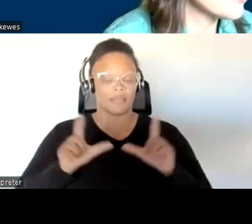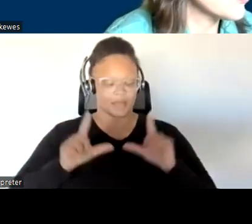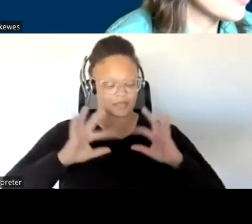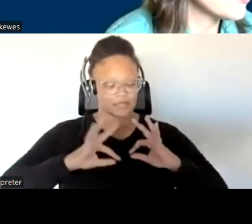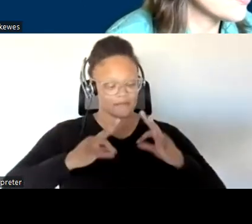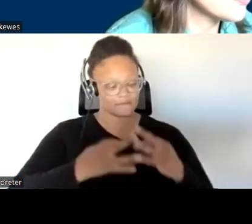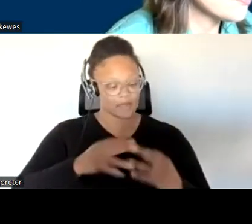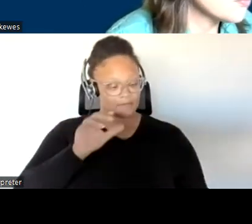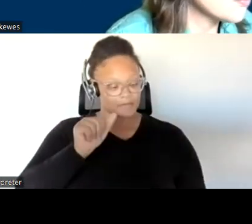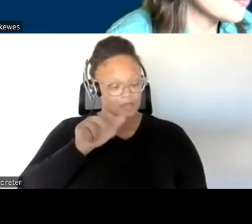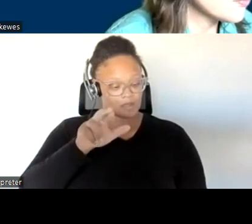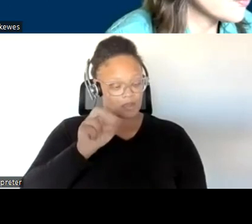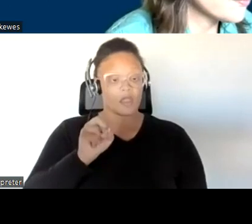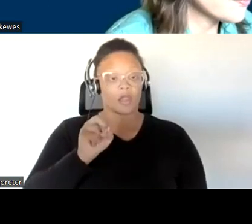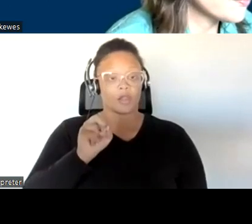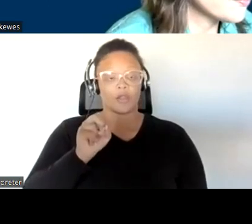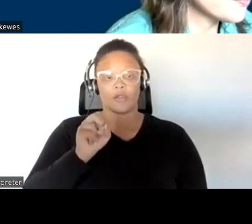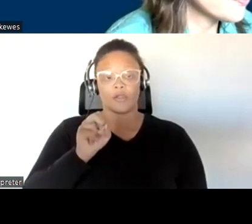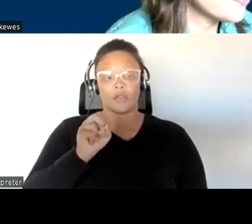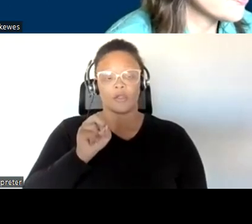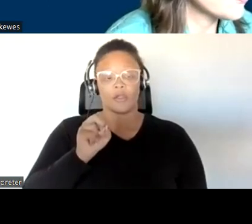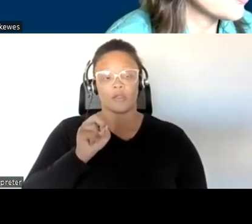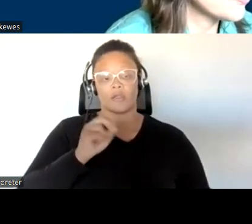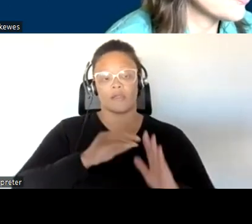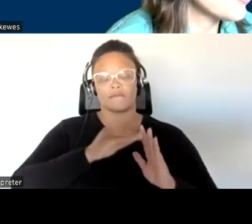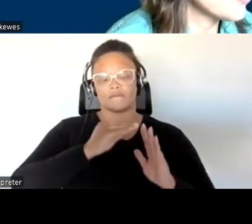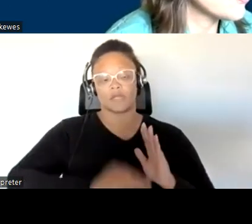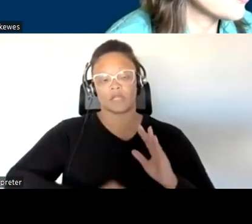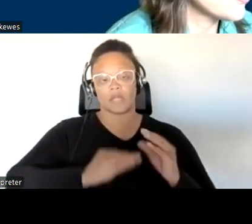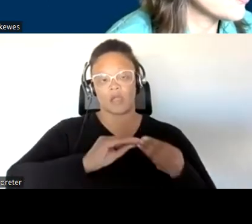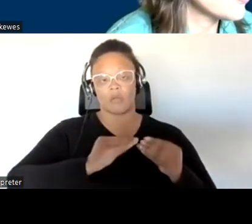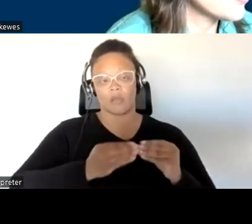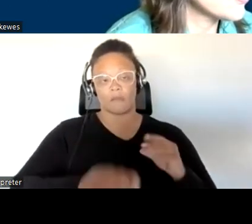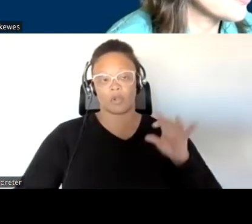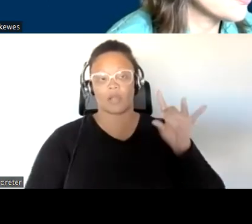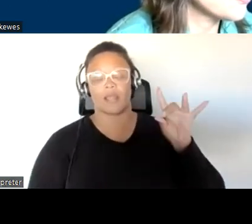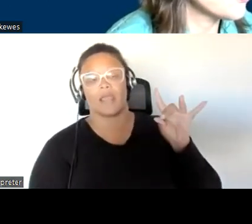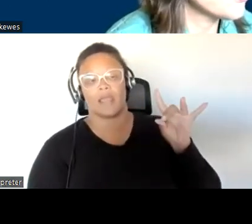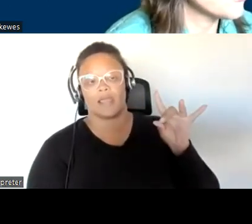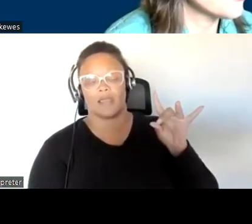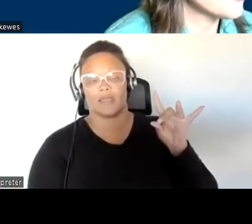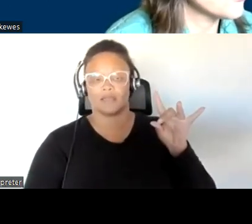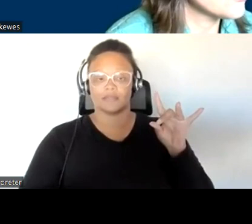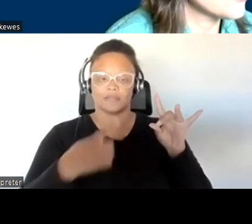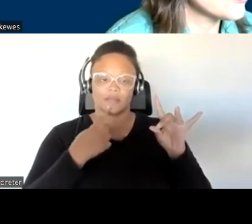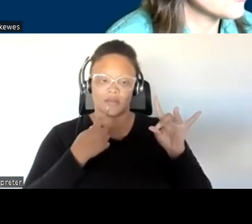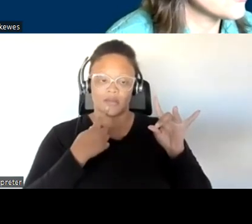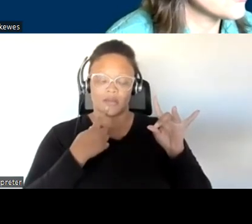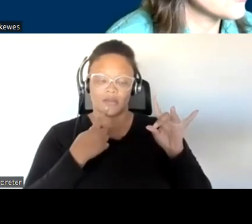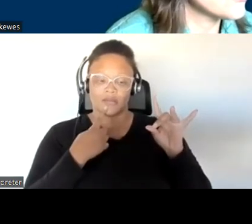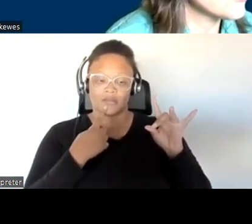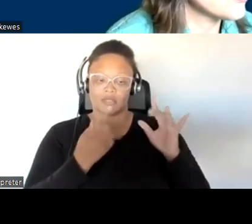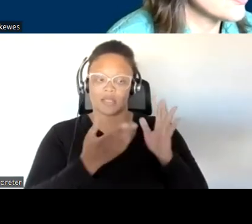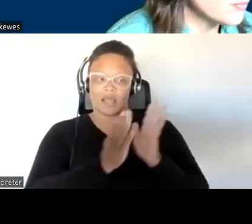and while filling out the number 8, the question asks for